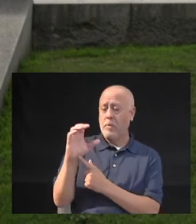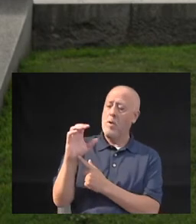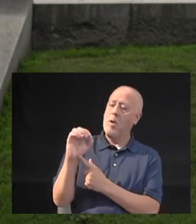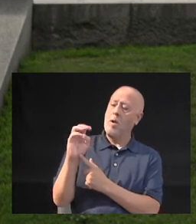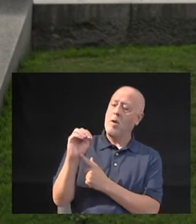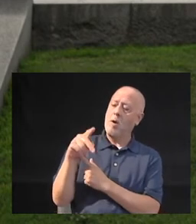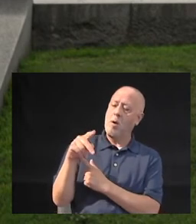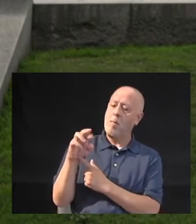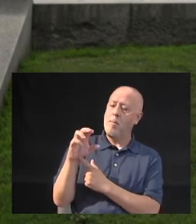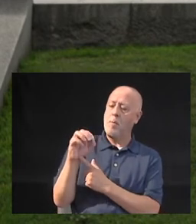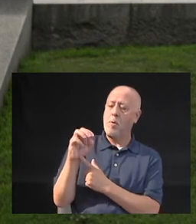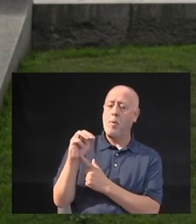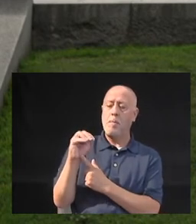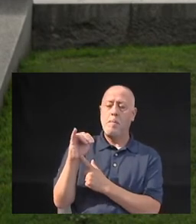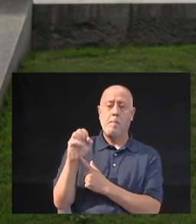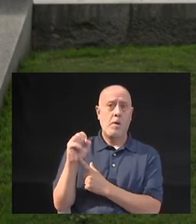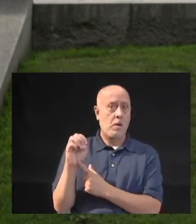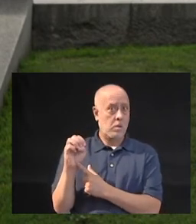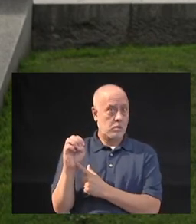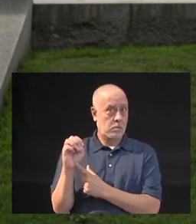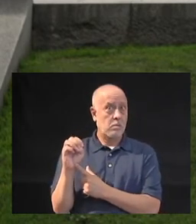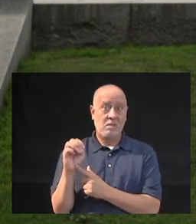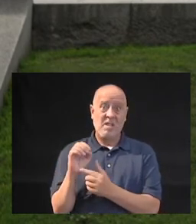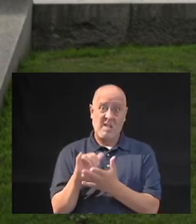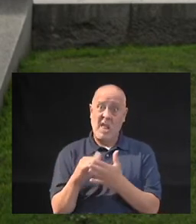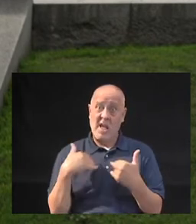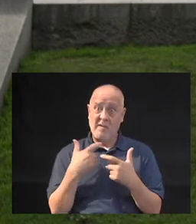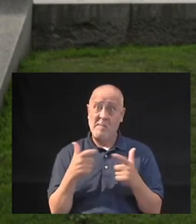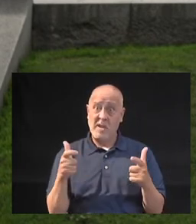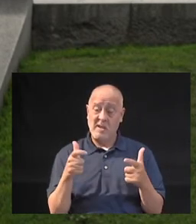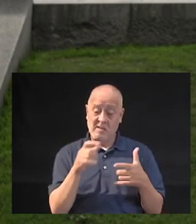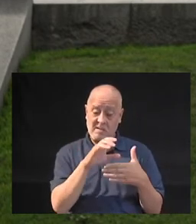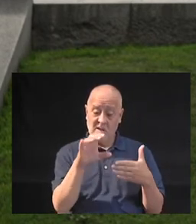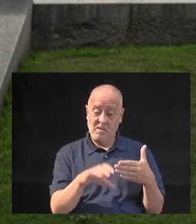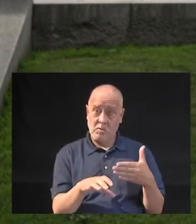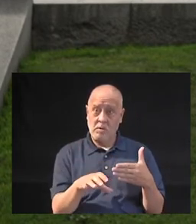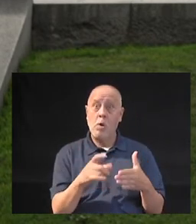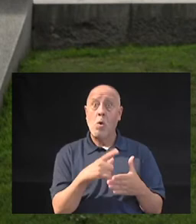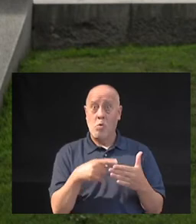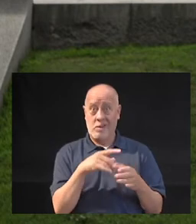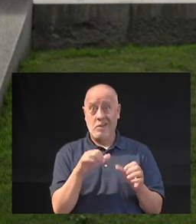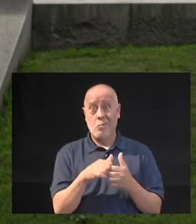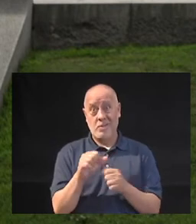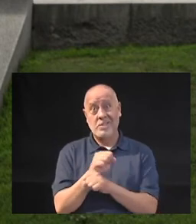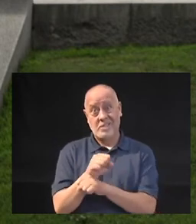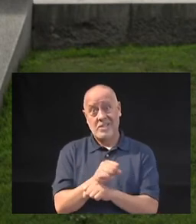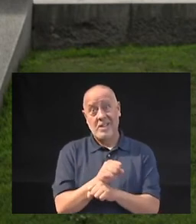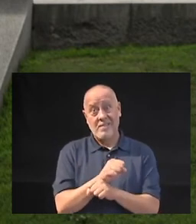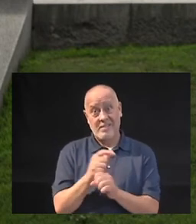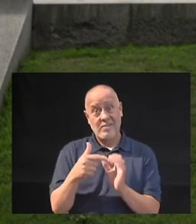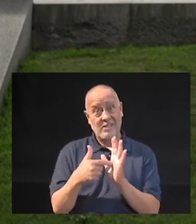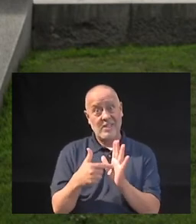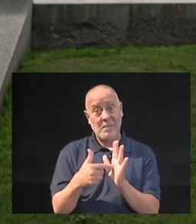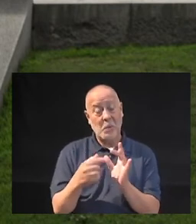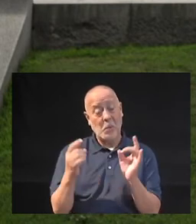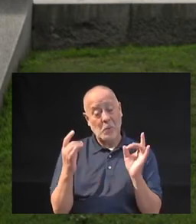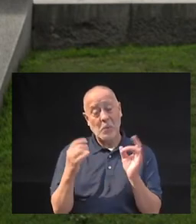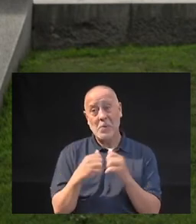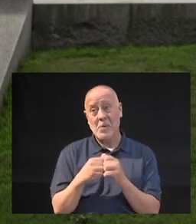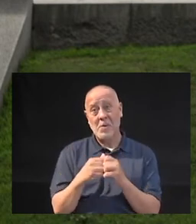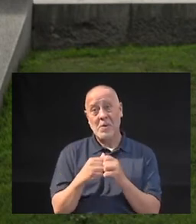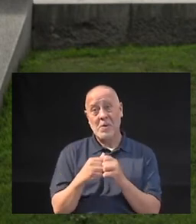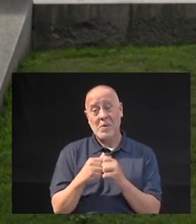not inconsequential. The biggest compromise is what he did with slavery. Lincoln,